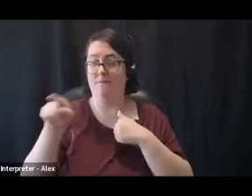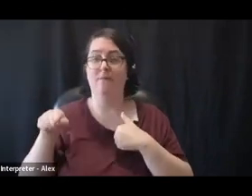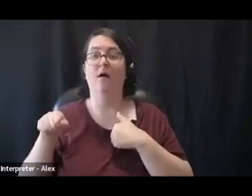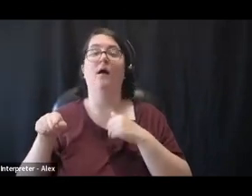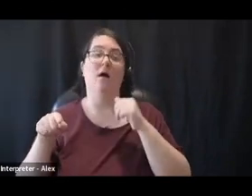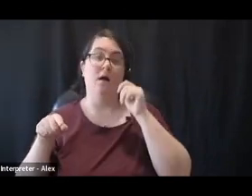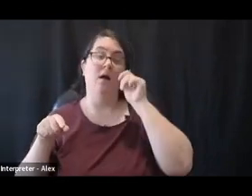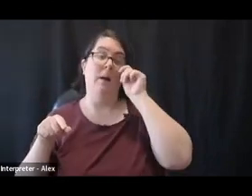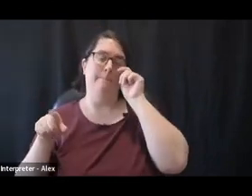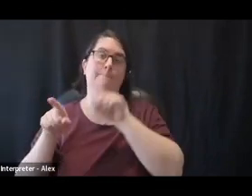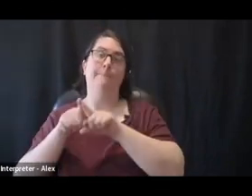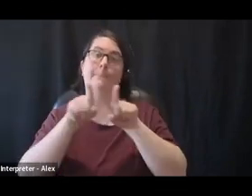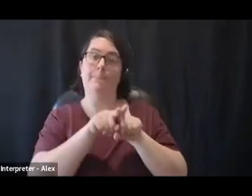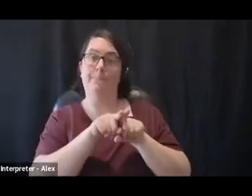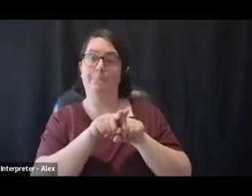it also